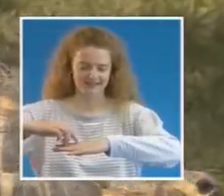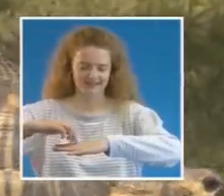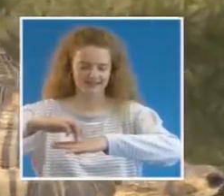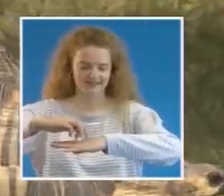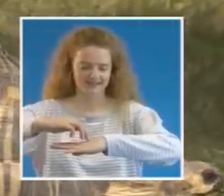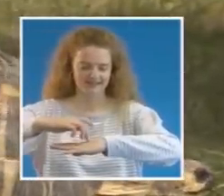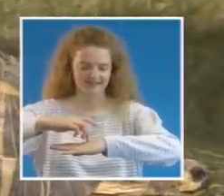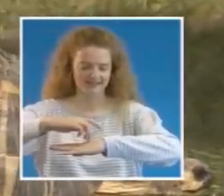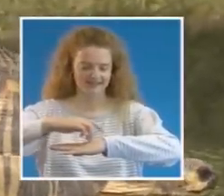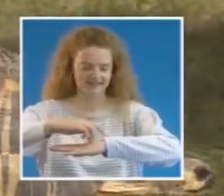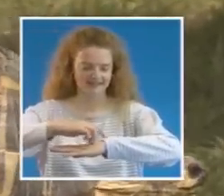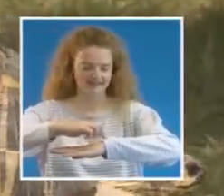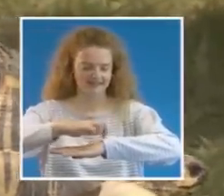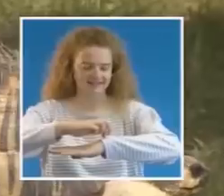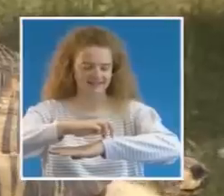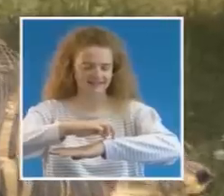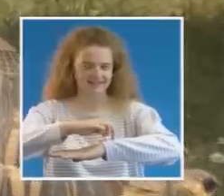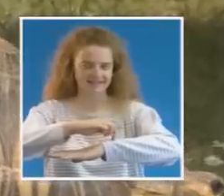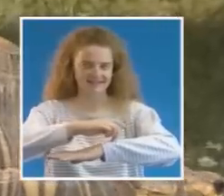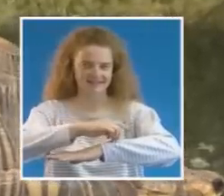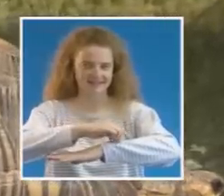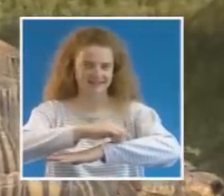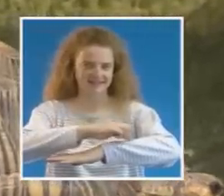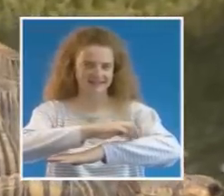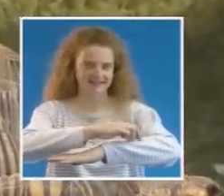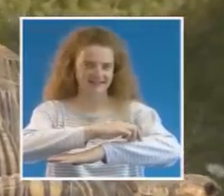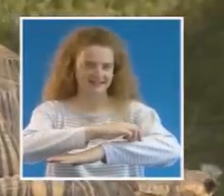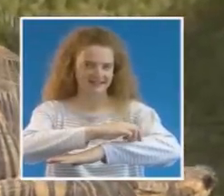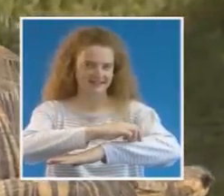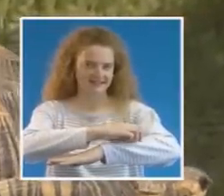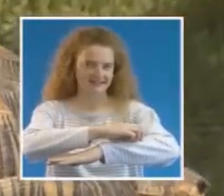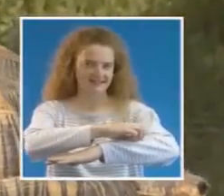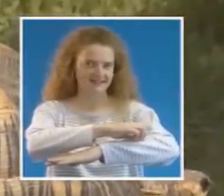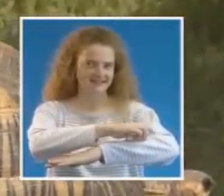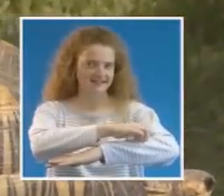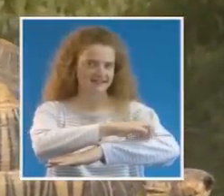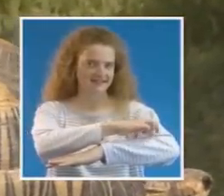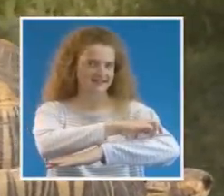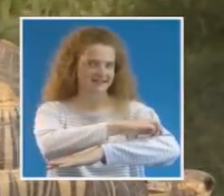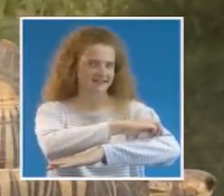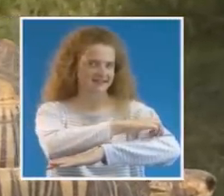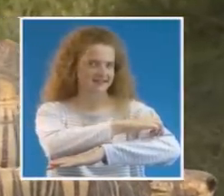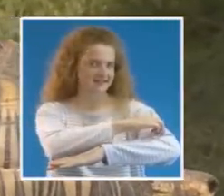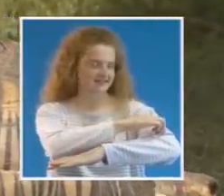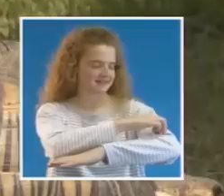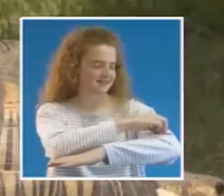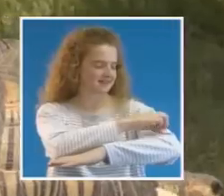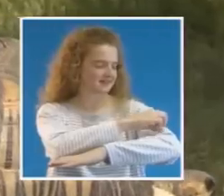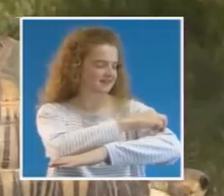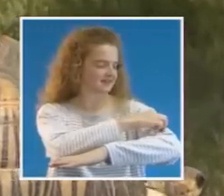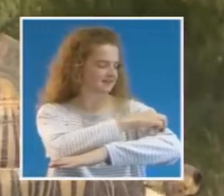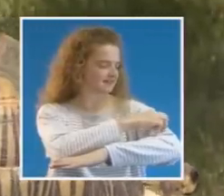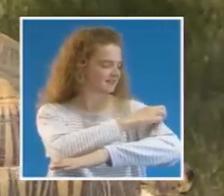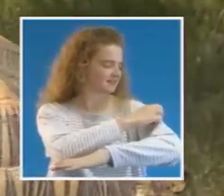Slowly, slowly, very slowly, creeps the garden snail. Slowly,